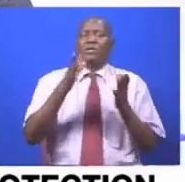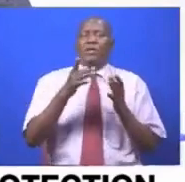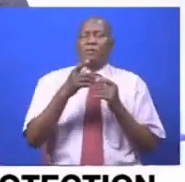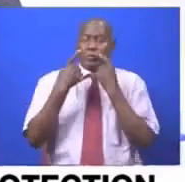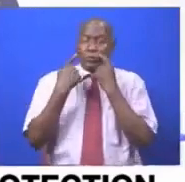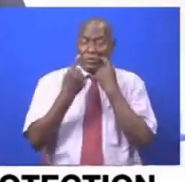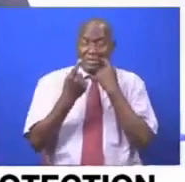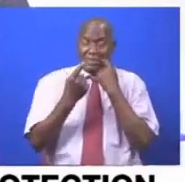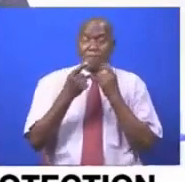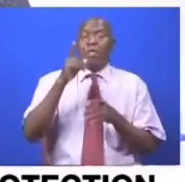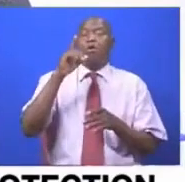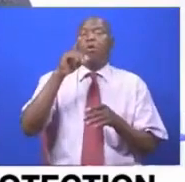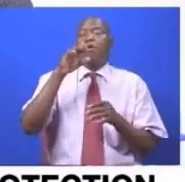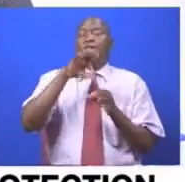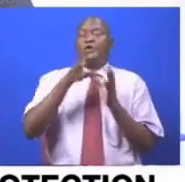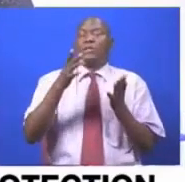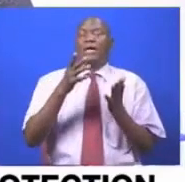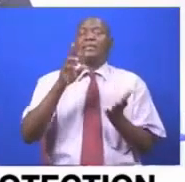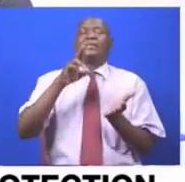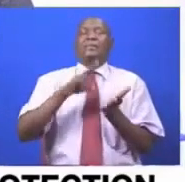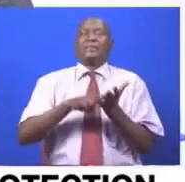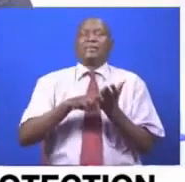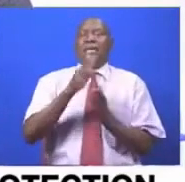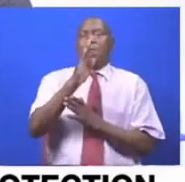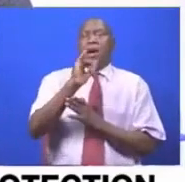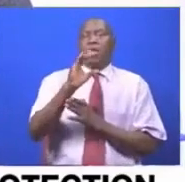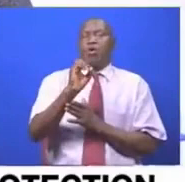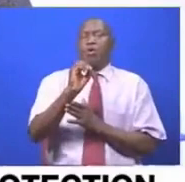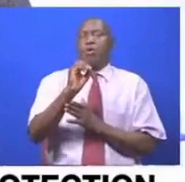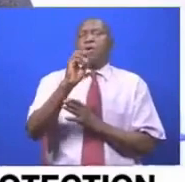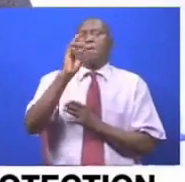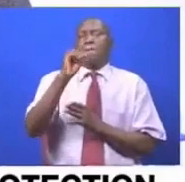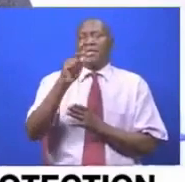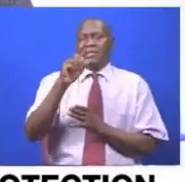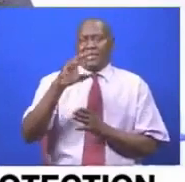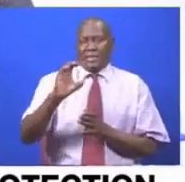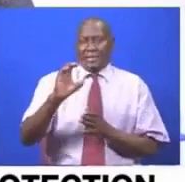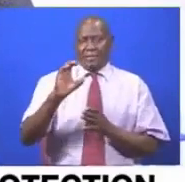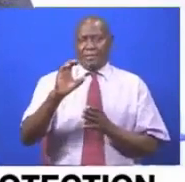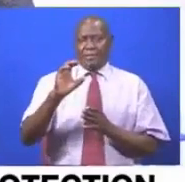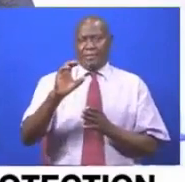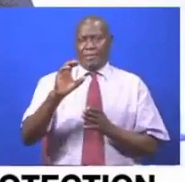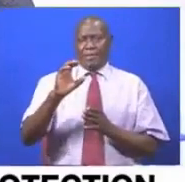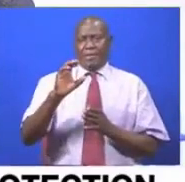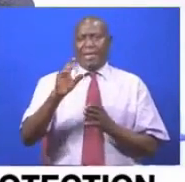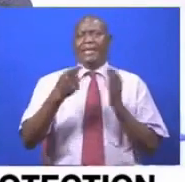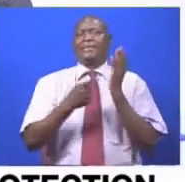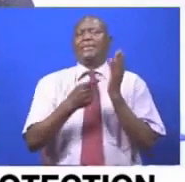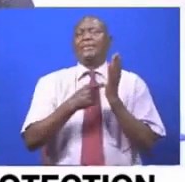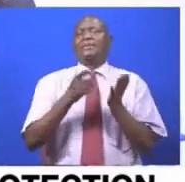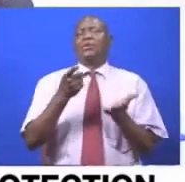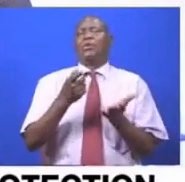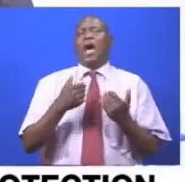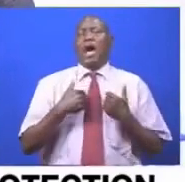are registering biometrically, and therefore means this is data that is available digitally. And of course, if we do not